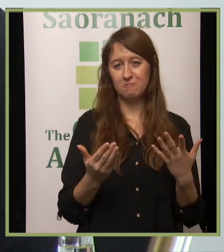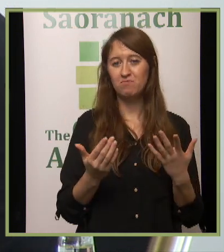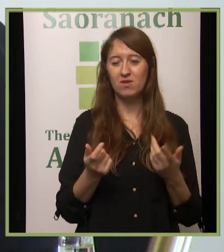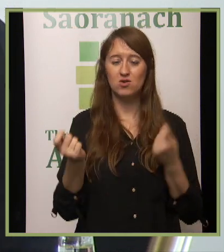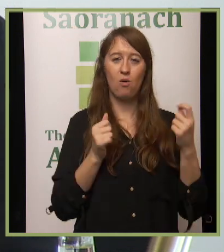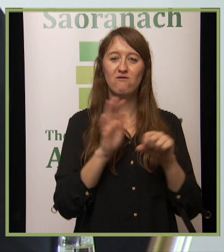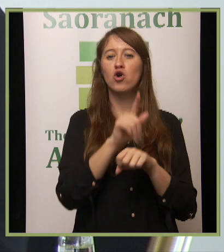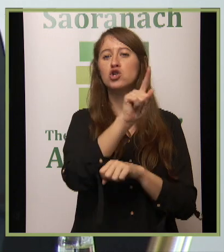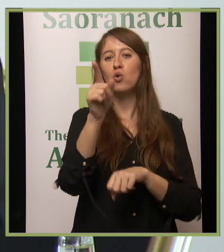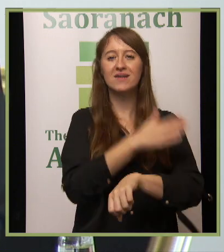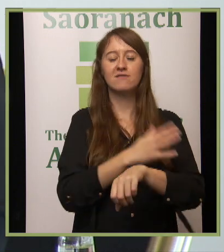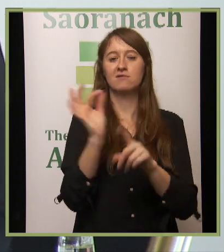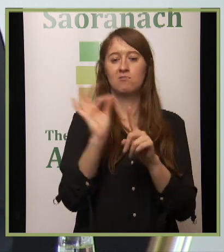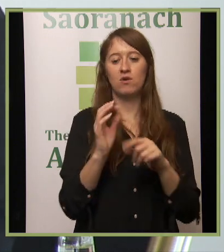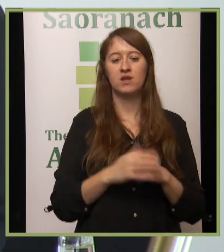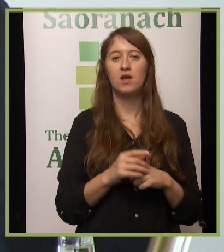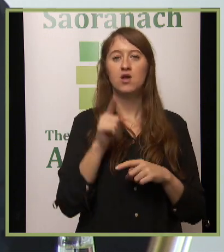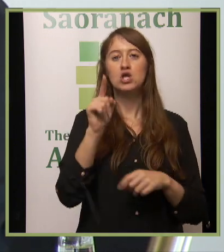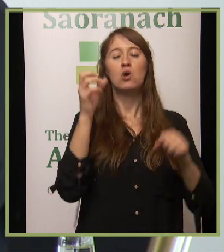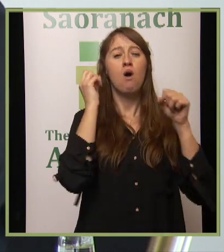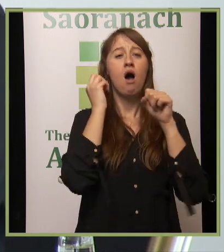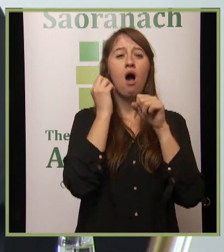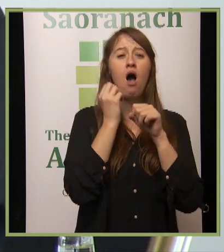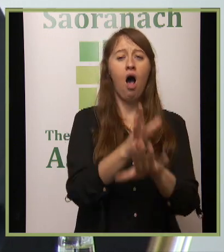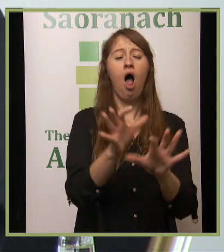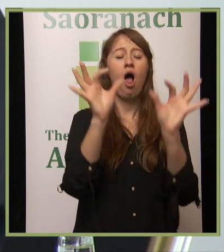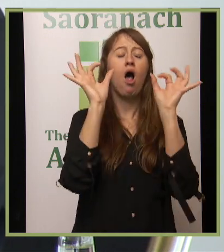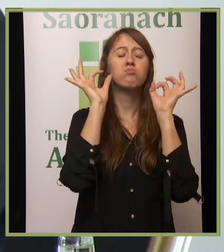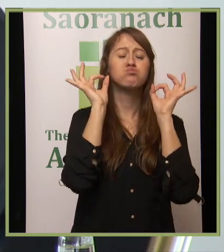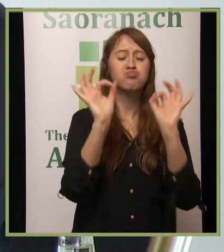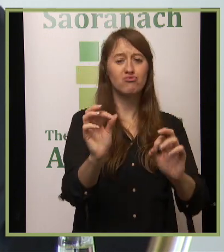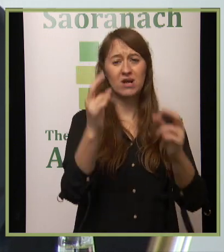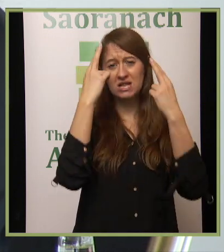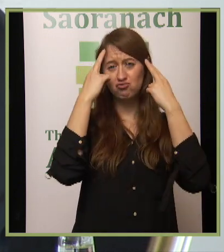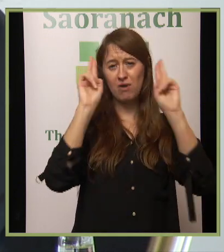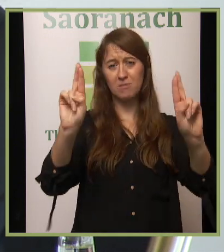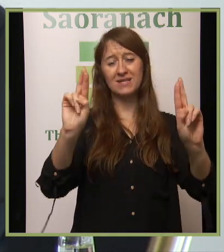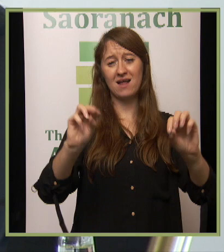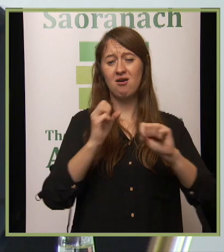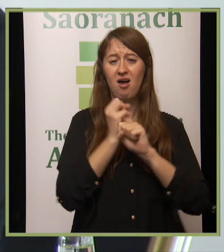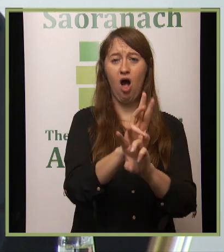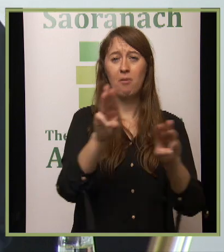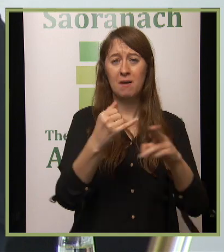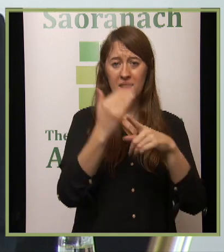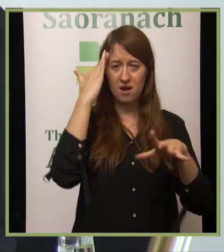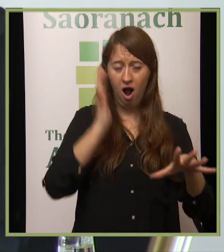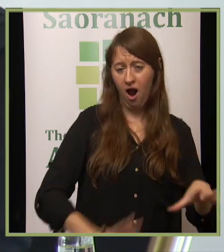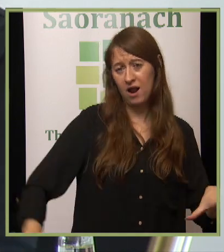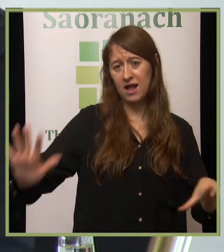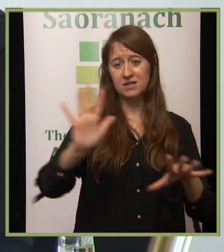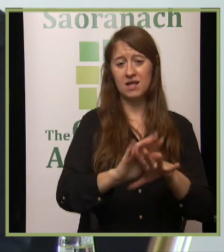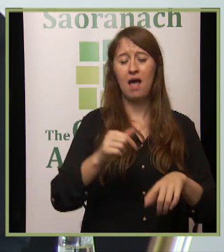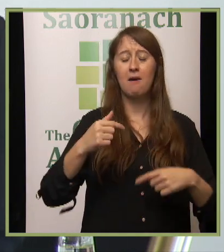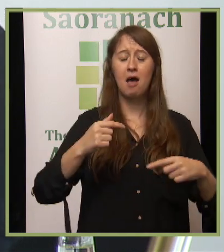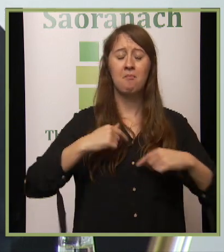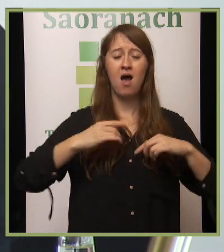that. You have all been wonderful representatives of the people of Ireland in this assembly. It's been my